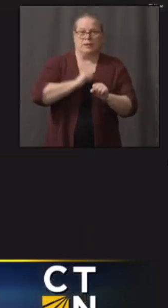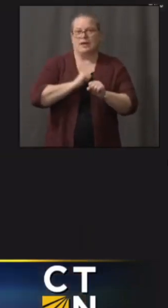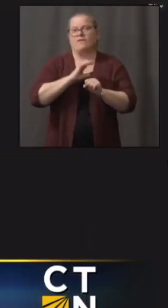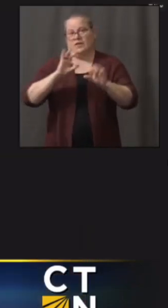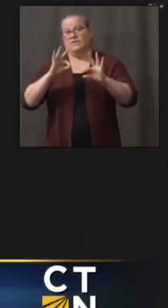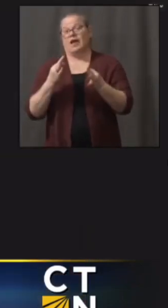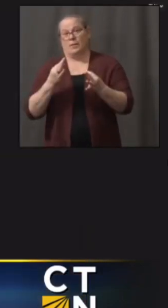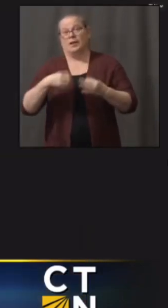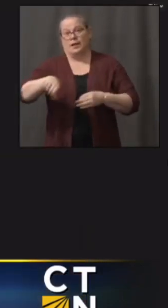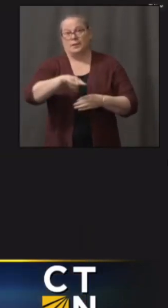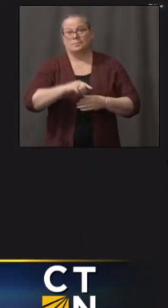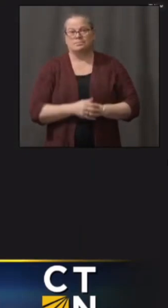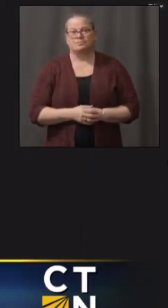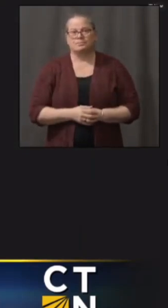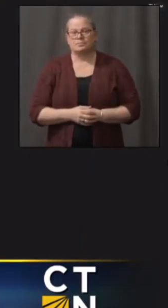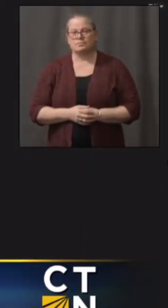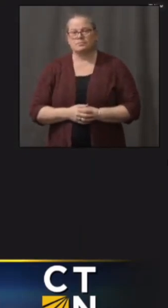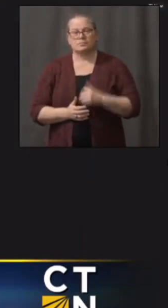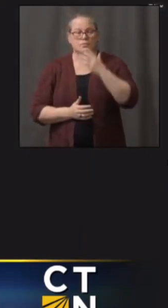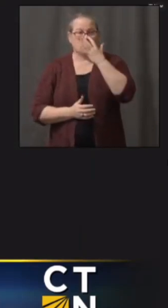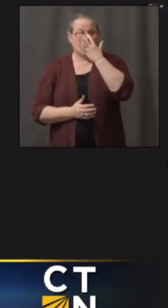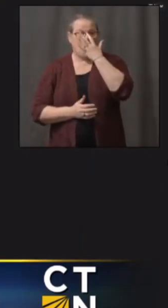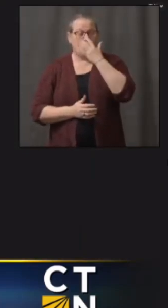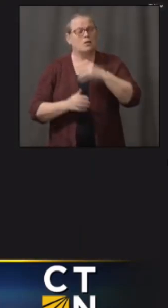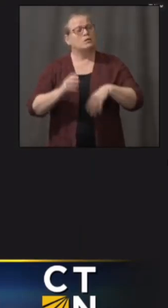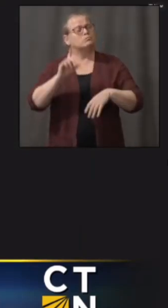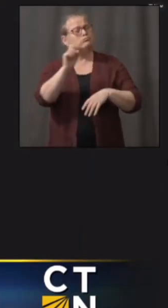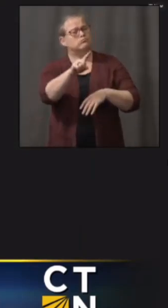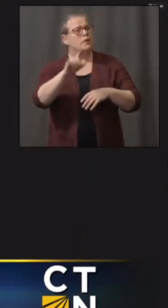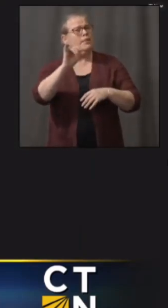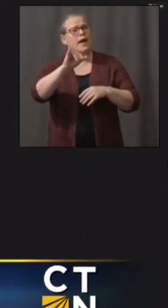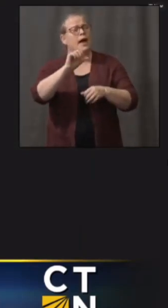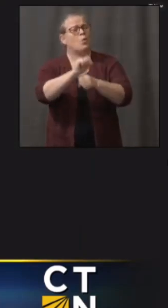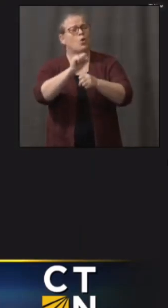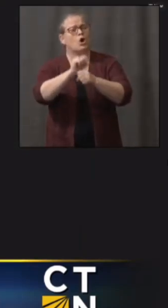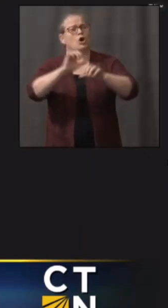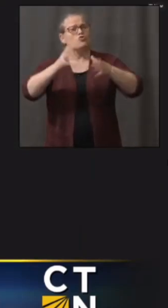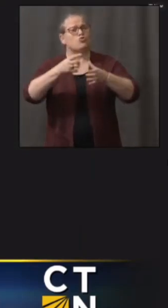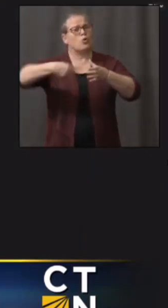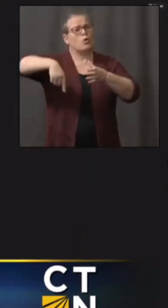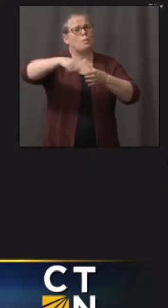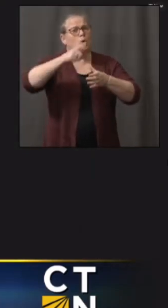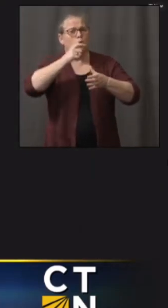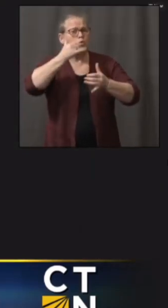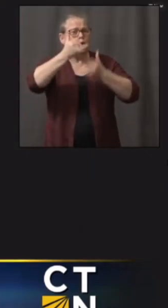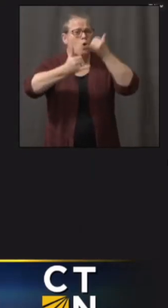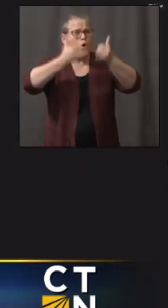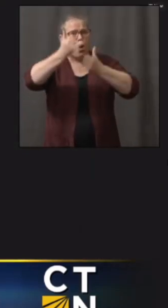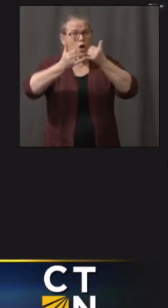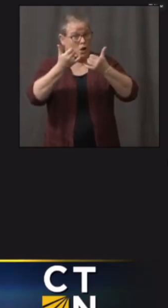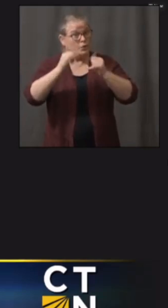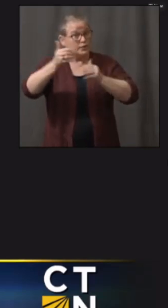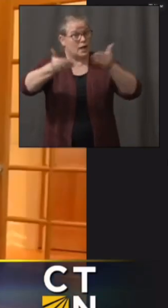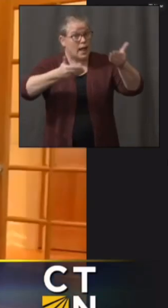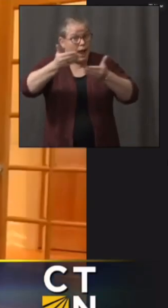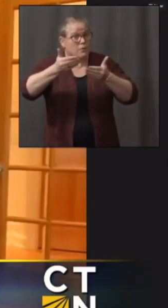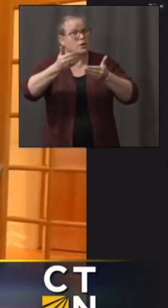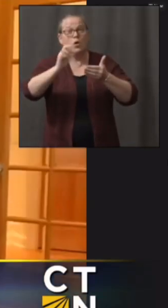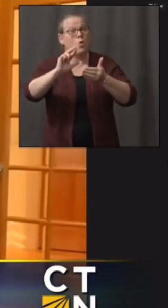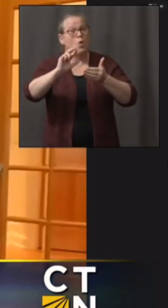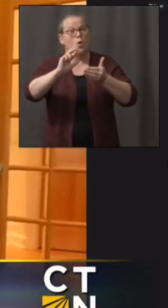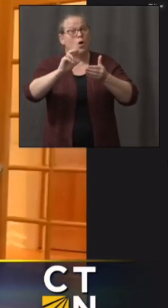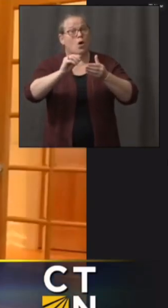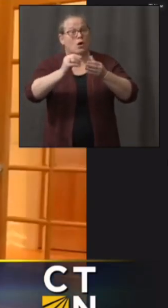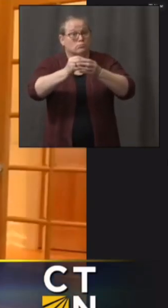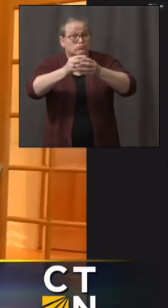And are we still growing that contact tracing workforce and volunteer force, or have we kind of steadied out on that? No, we've continued to